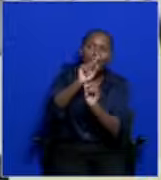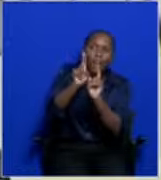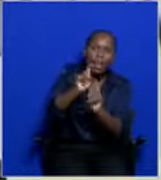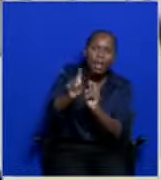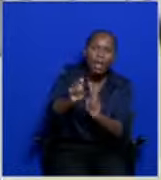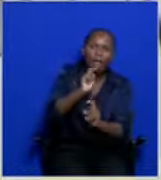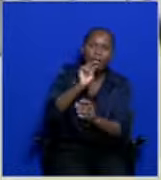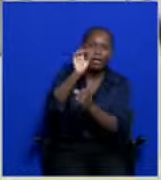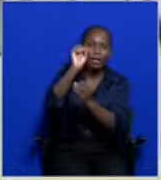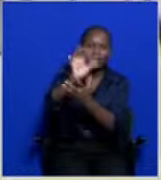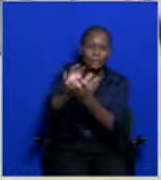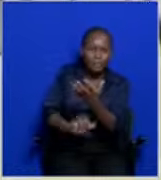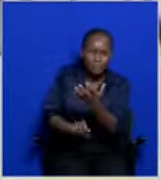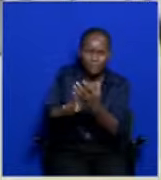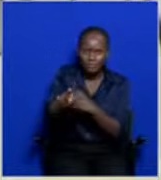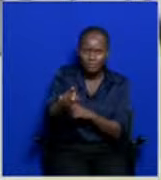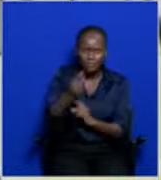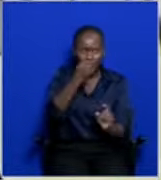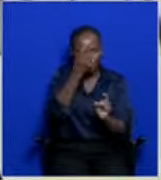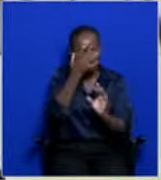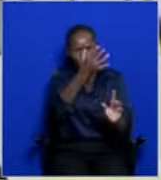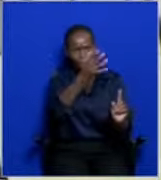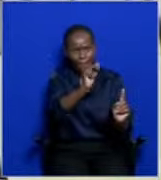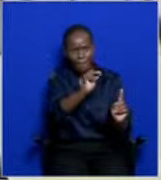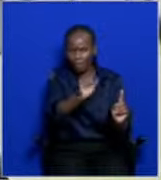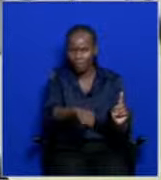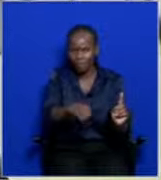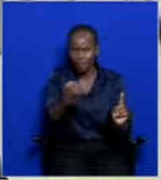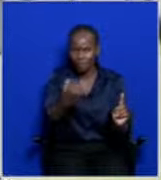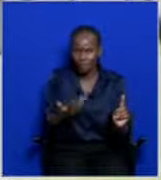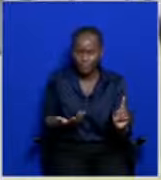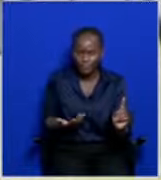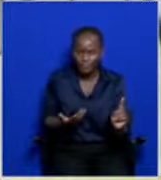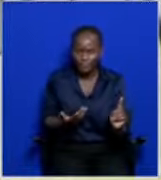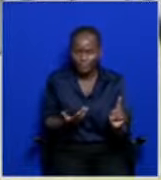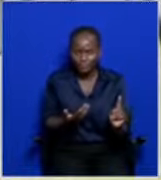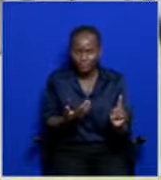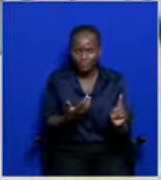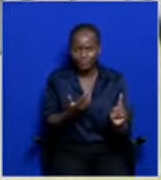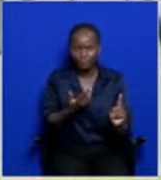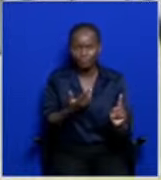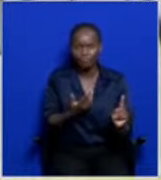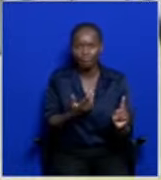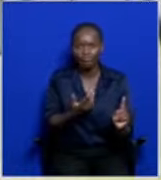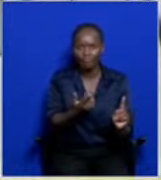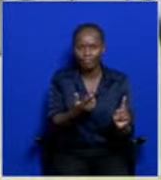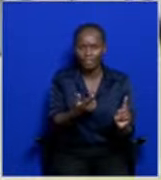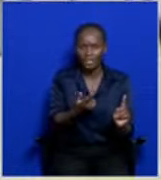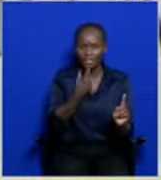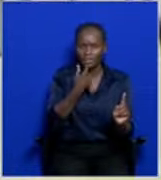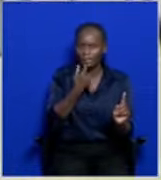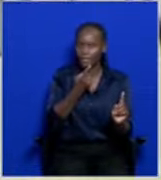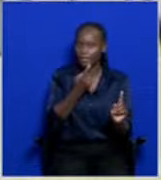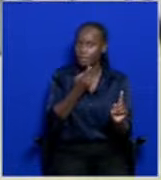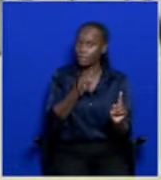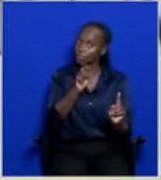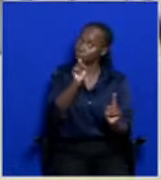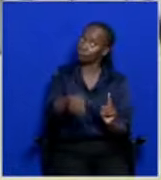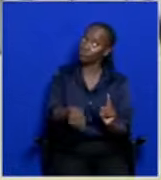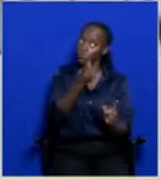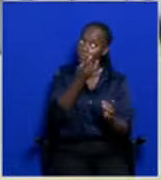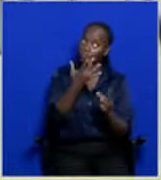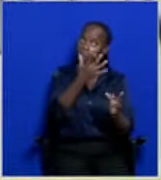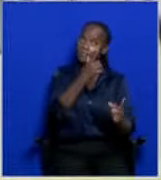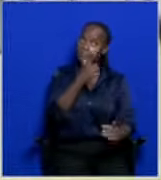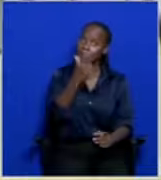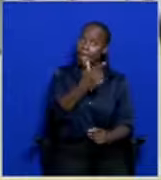Mkhwanazi regarding this case. So I have no obligation to tell him each and every day